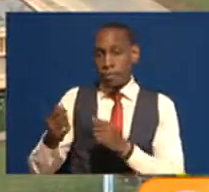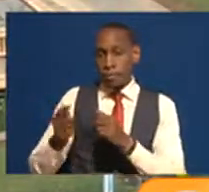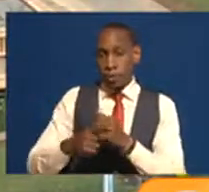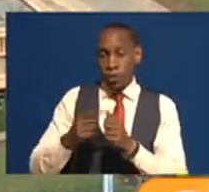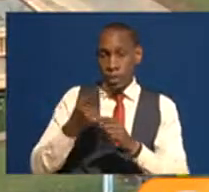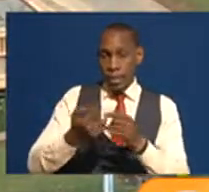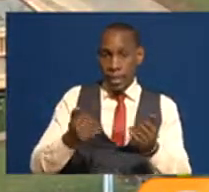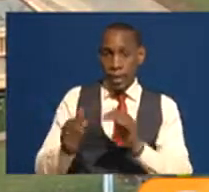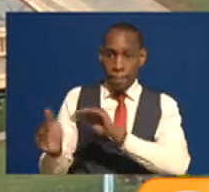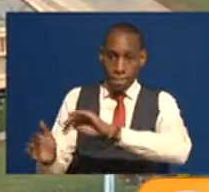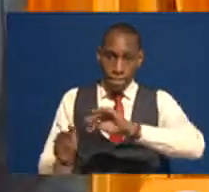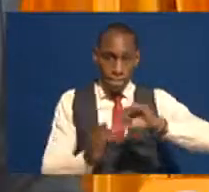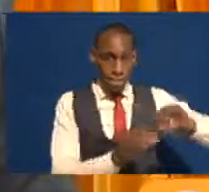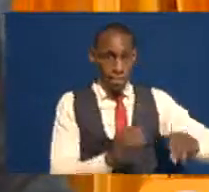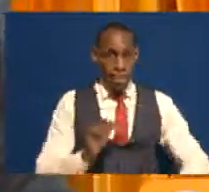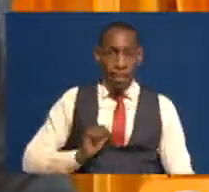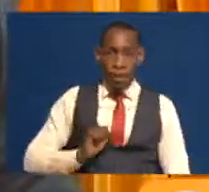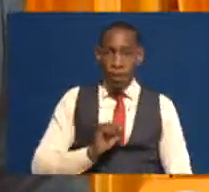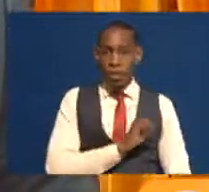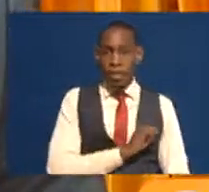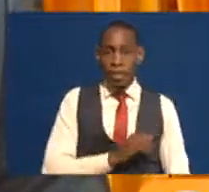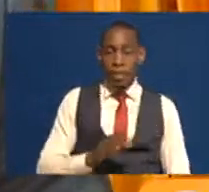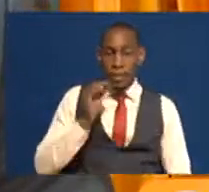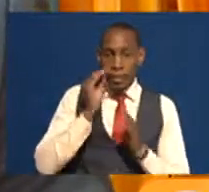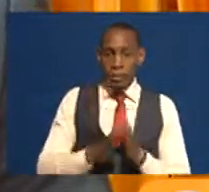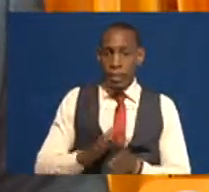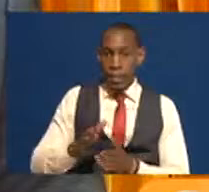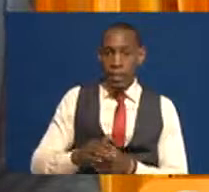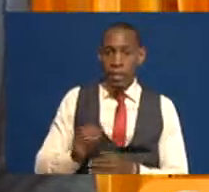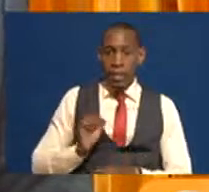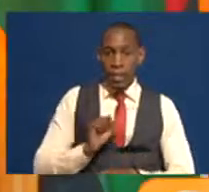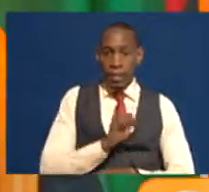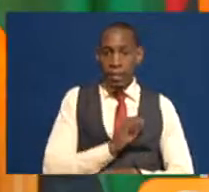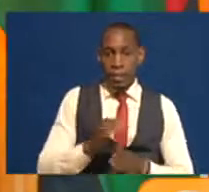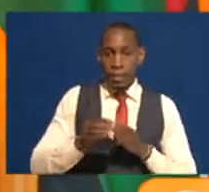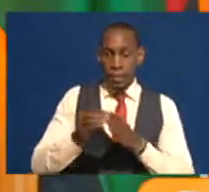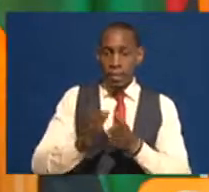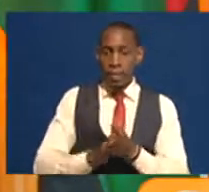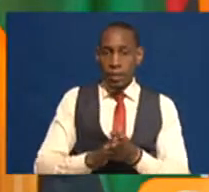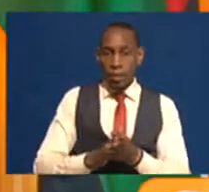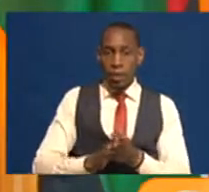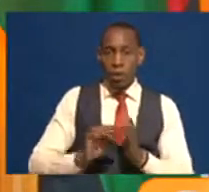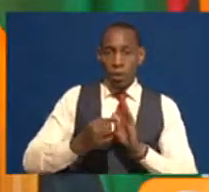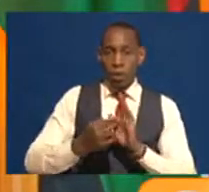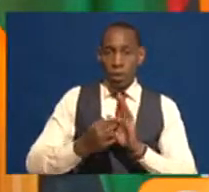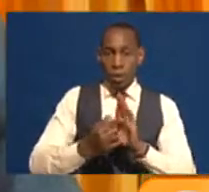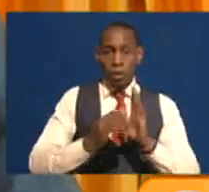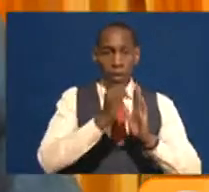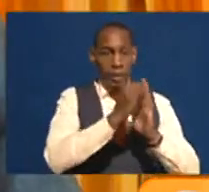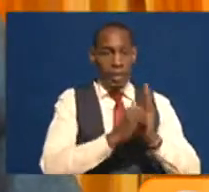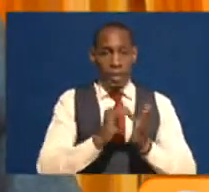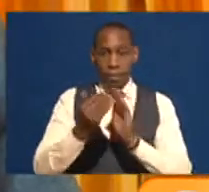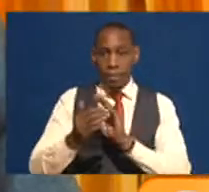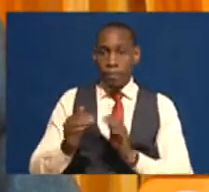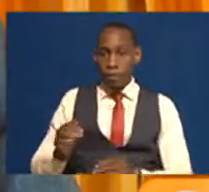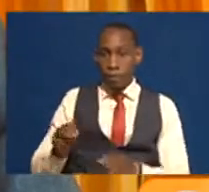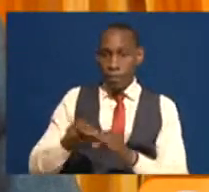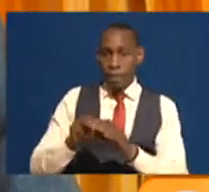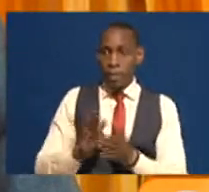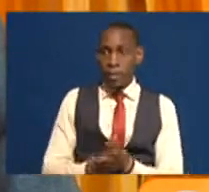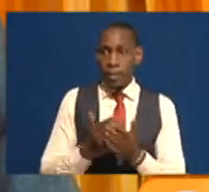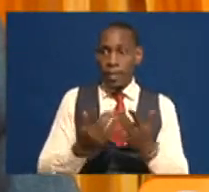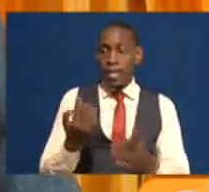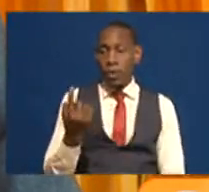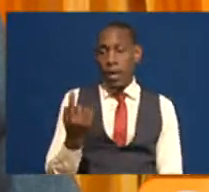In the Senate, the Speaker and House leadership outlined the legislative agenda to members. One of the things that we